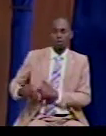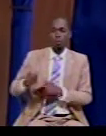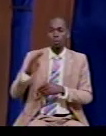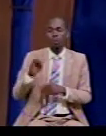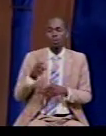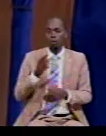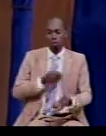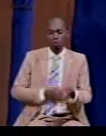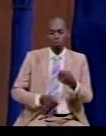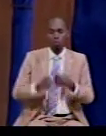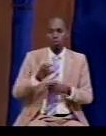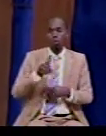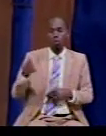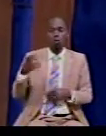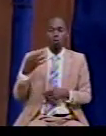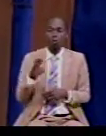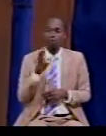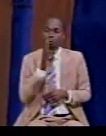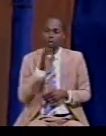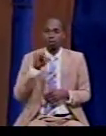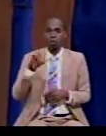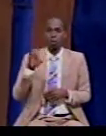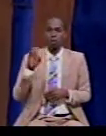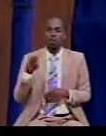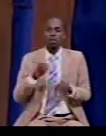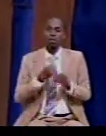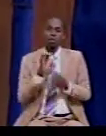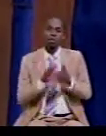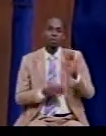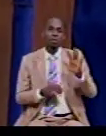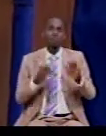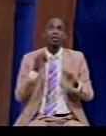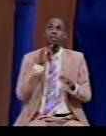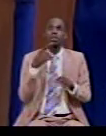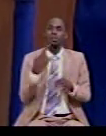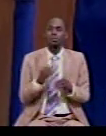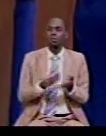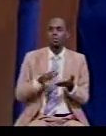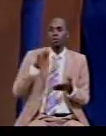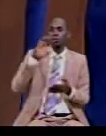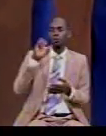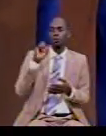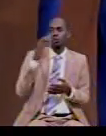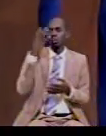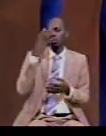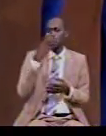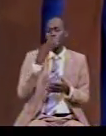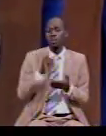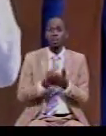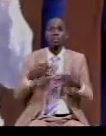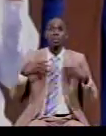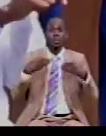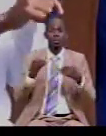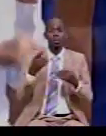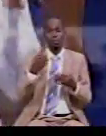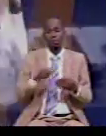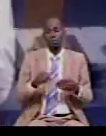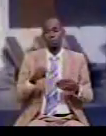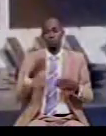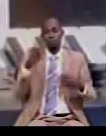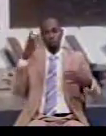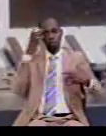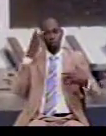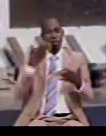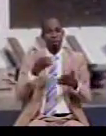physician Jesus, take up thy bed and walk. And in John chapter 6, he is the bread of life. In John chapter 7, Jesus is the water of